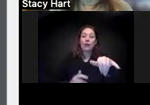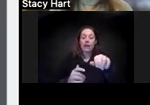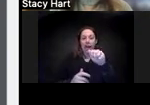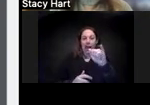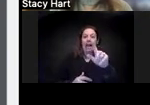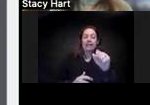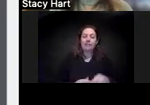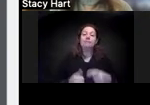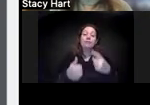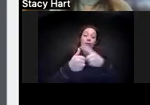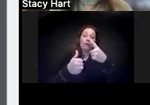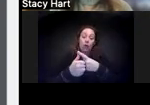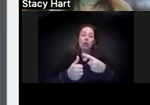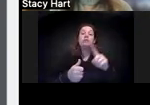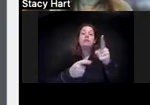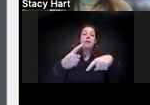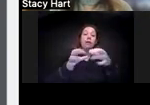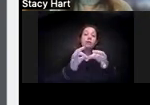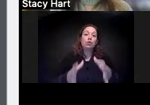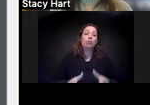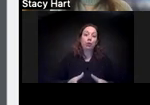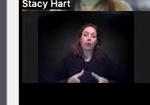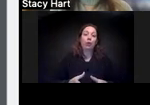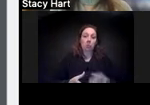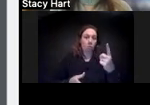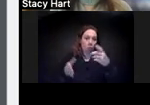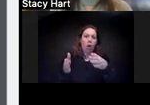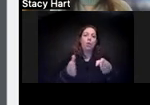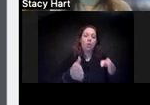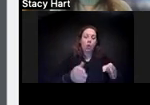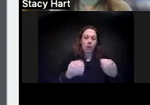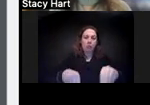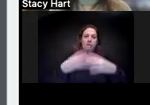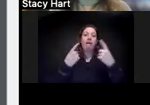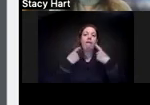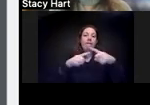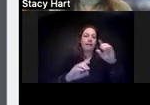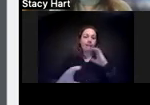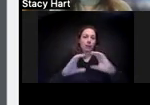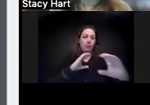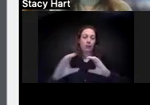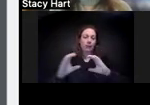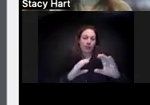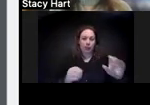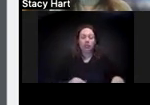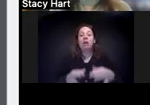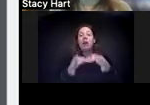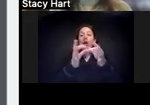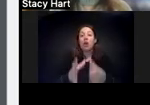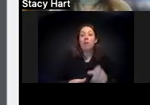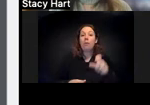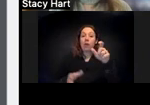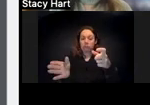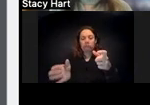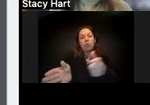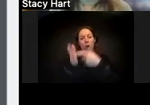sign language interpreter can be a way of providing effective communication. An interpreter needs to be